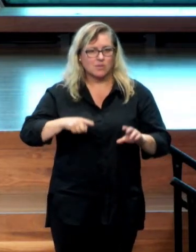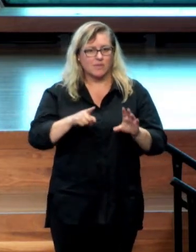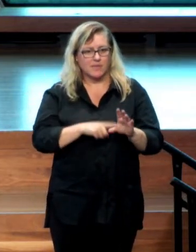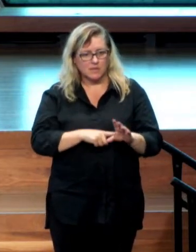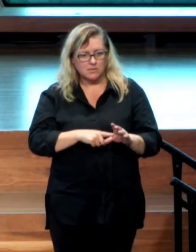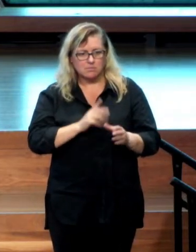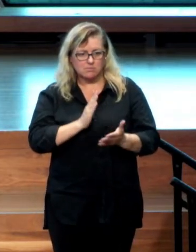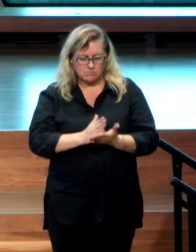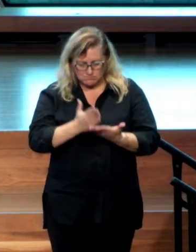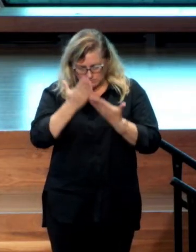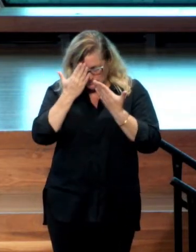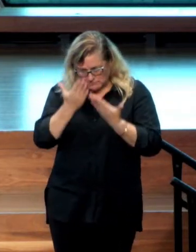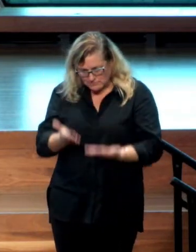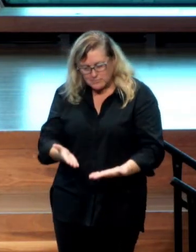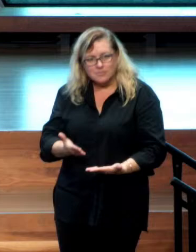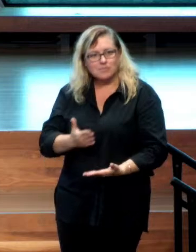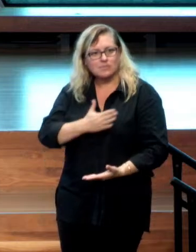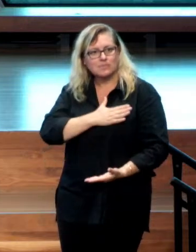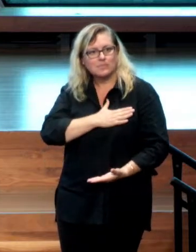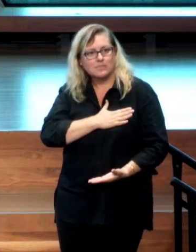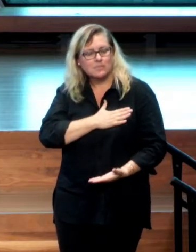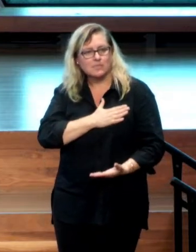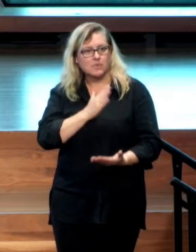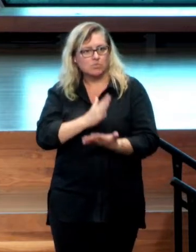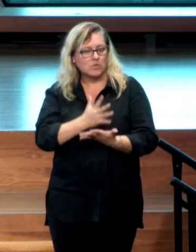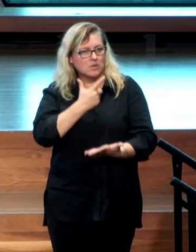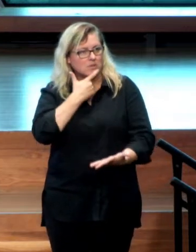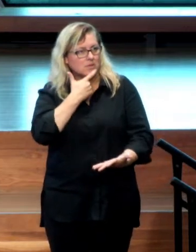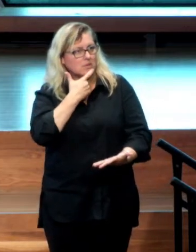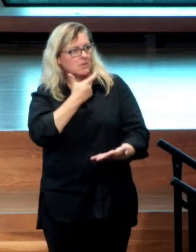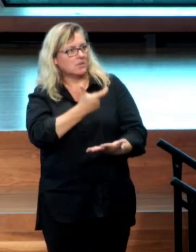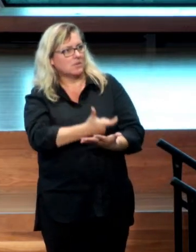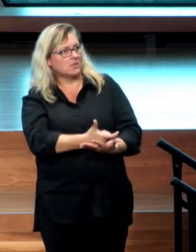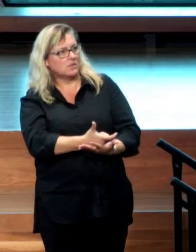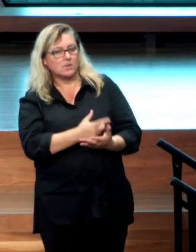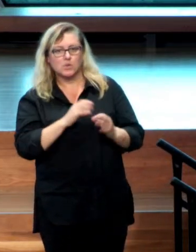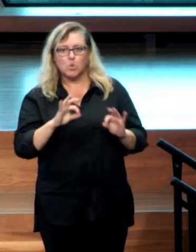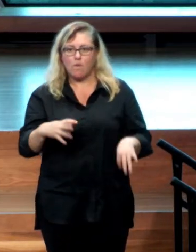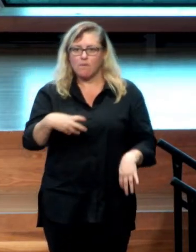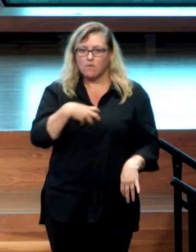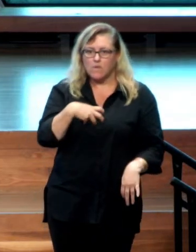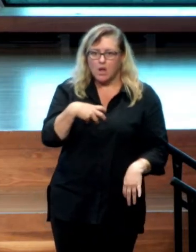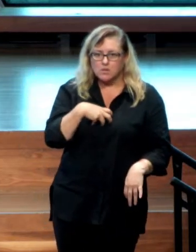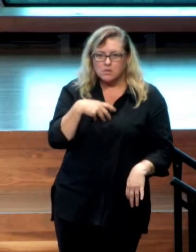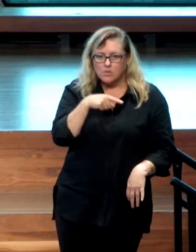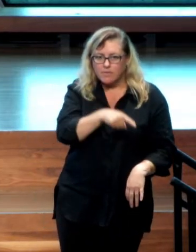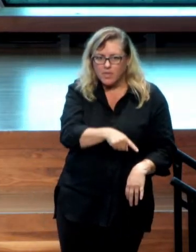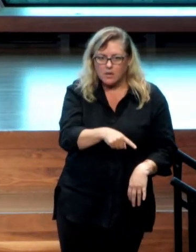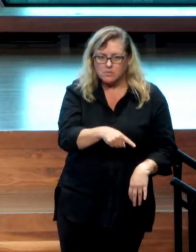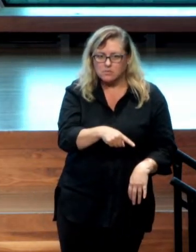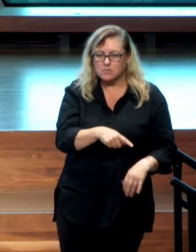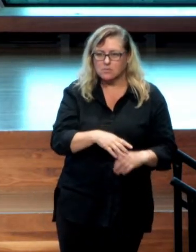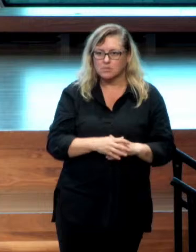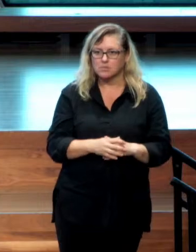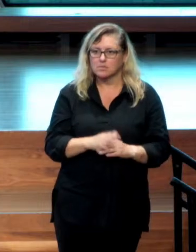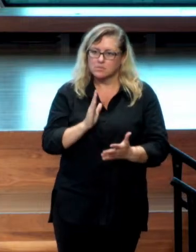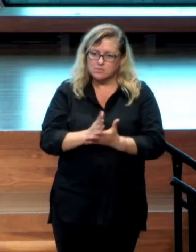and to really honor that, and to stand in awe of it, not fear of it, in awe of it, and in deep